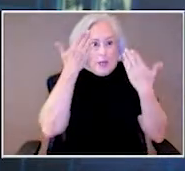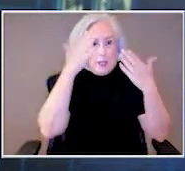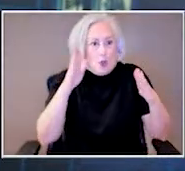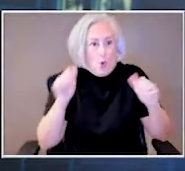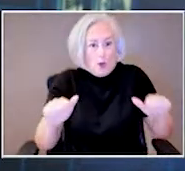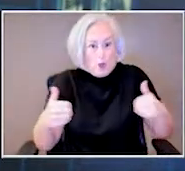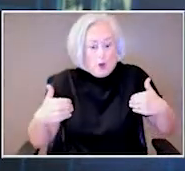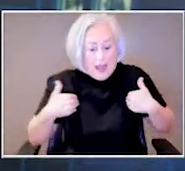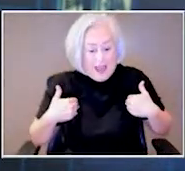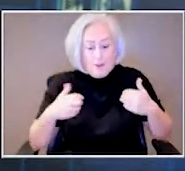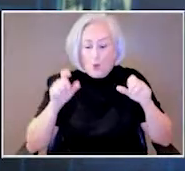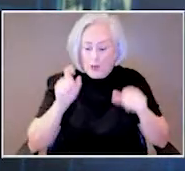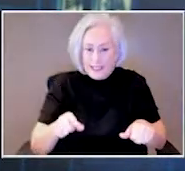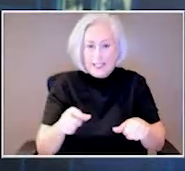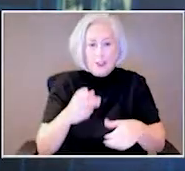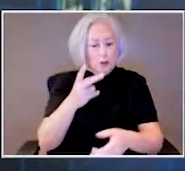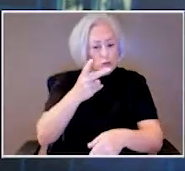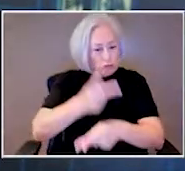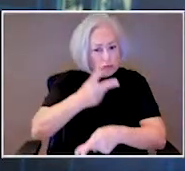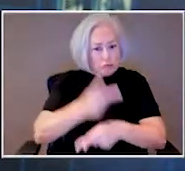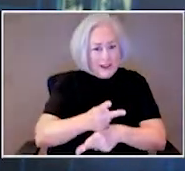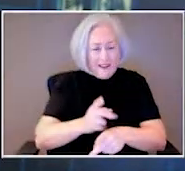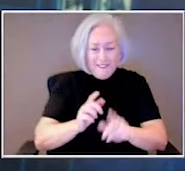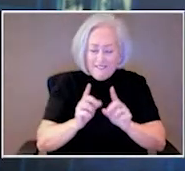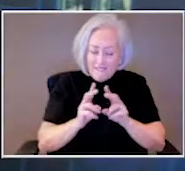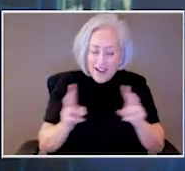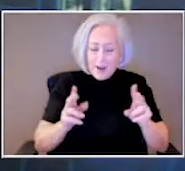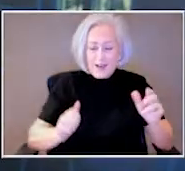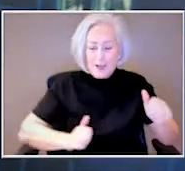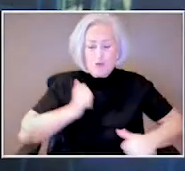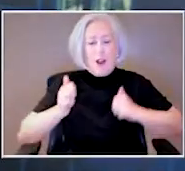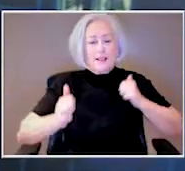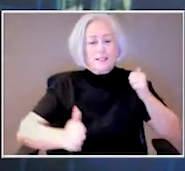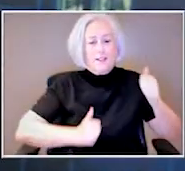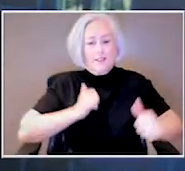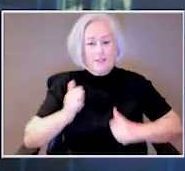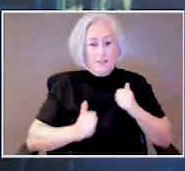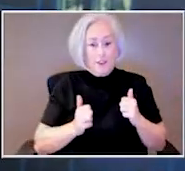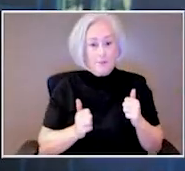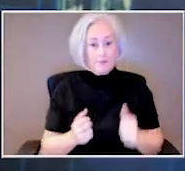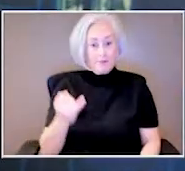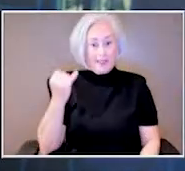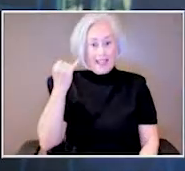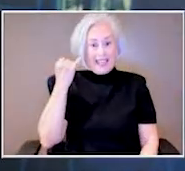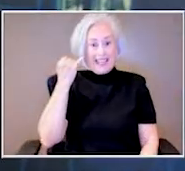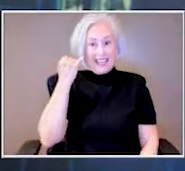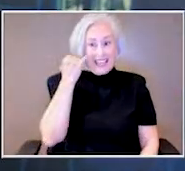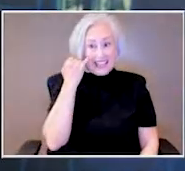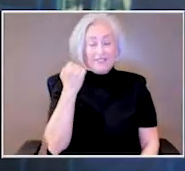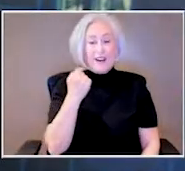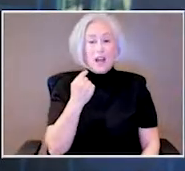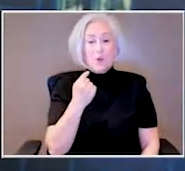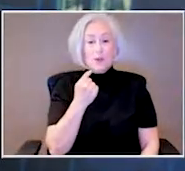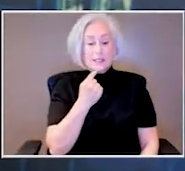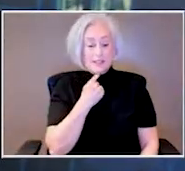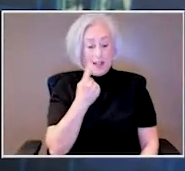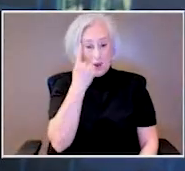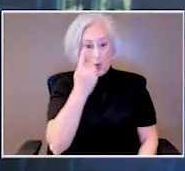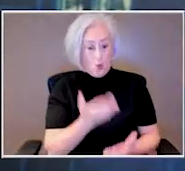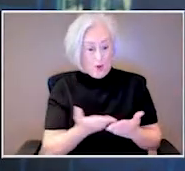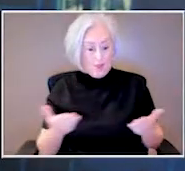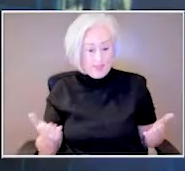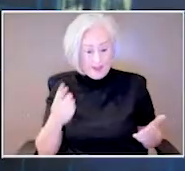aggressively. And that's what I would think if I were to say one thing for patients, is diligence